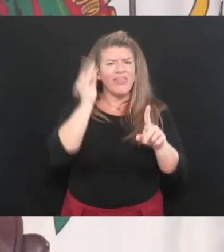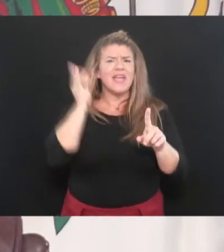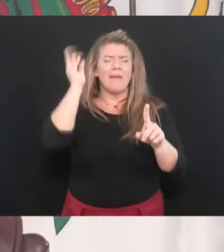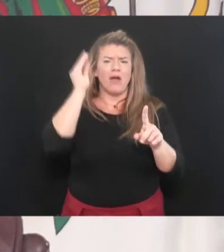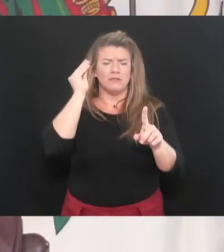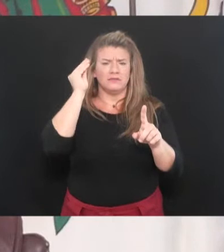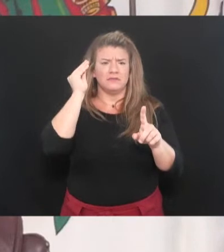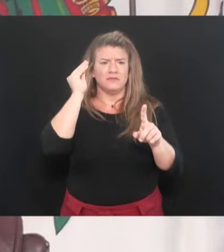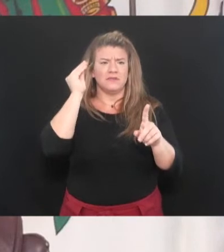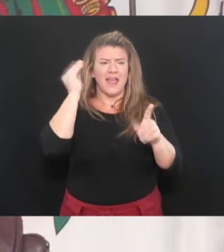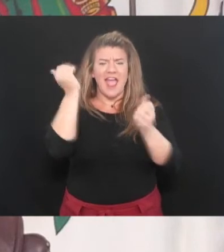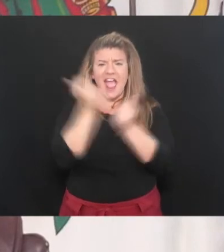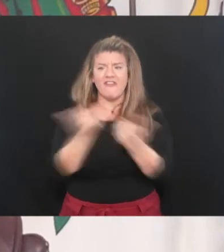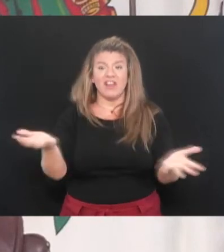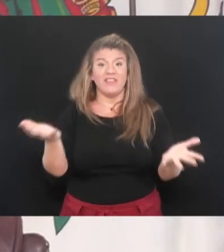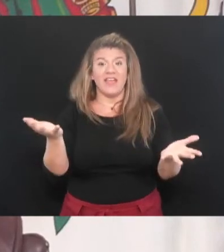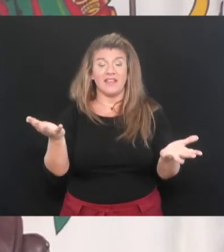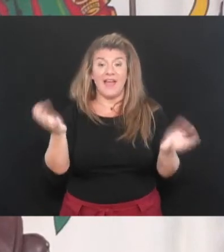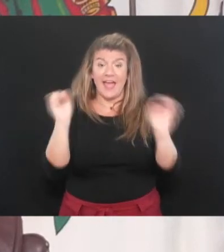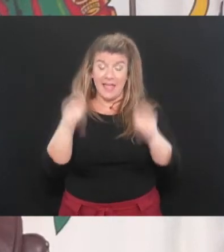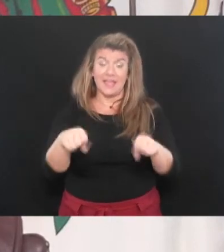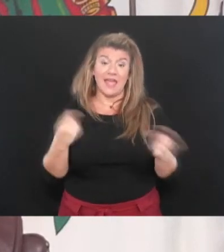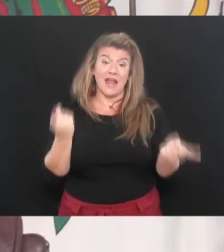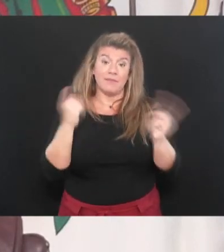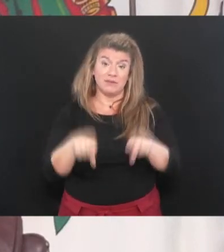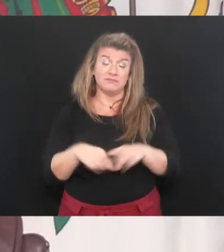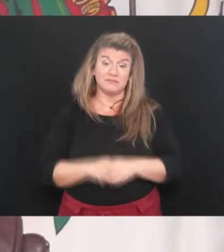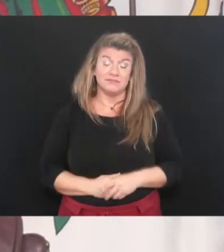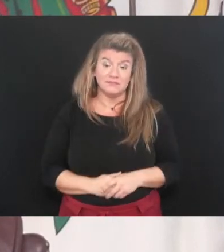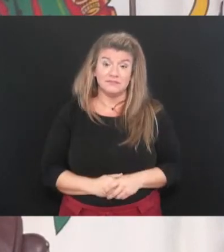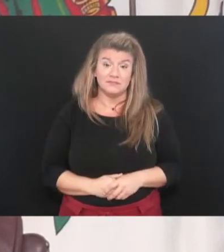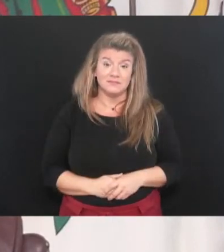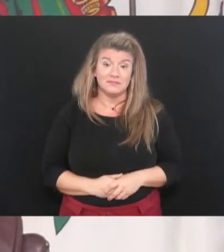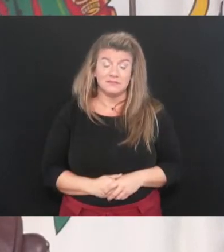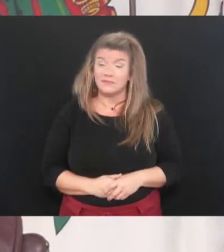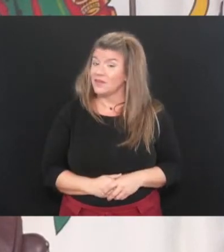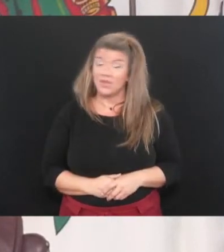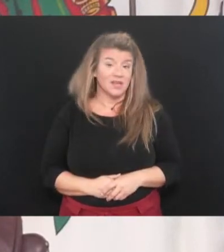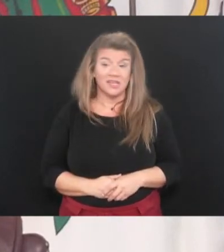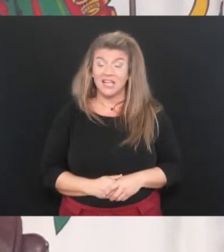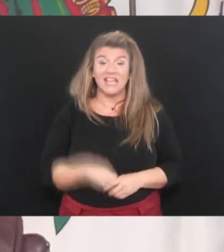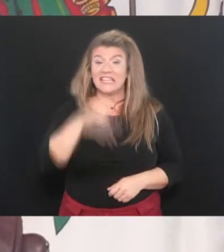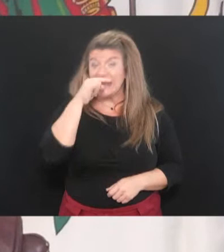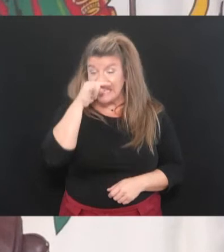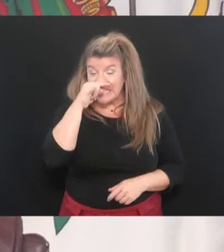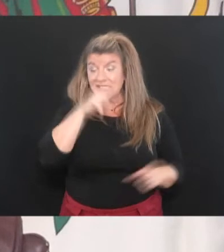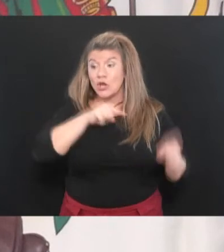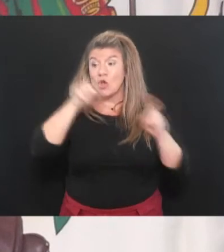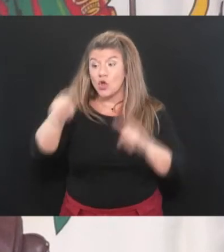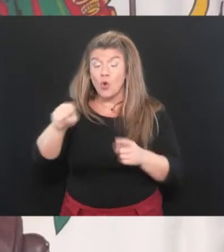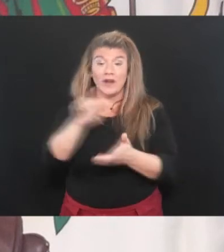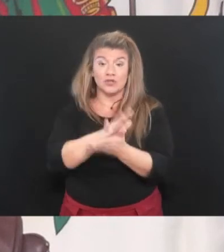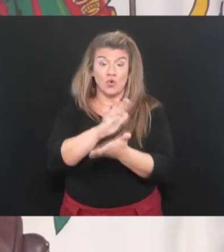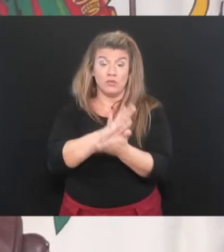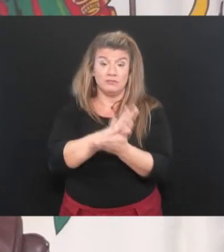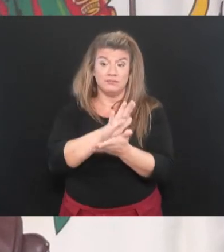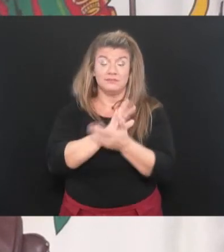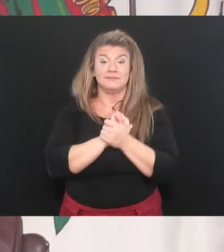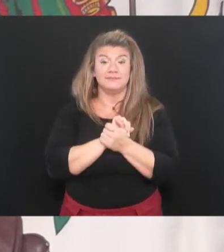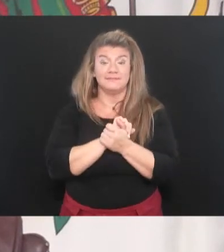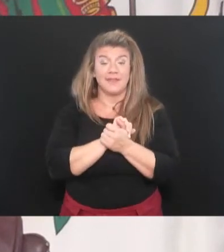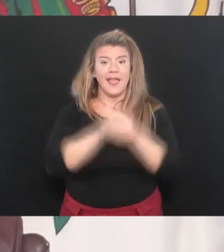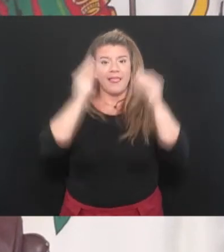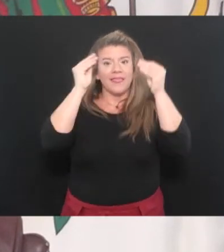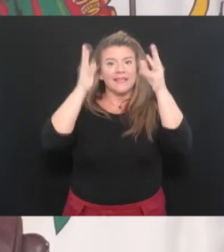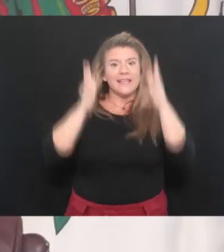of all that is on the line right now. Absolutely, those kids going to school. Absolutely, those